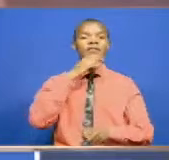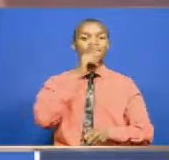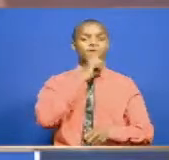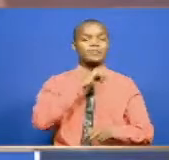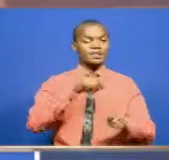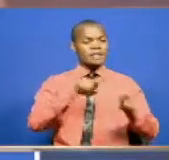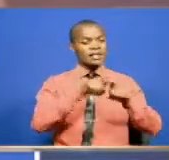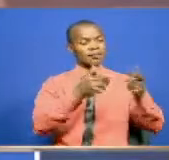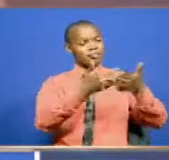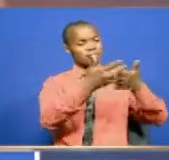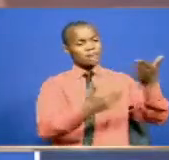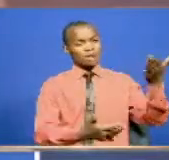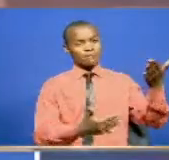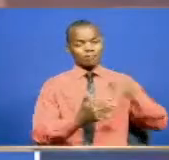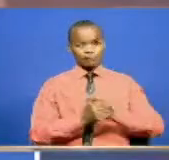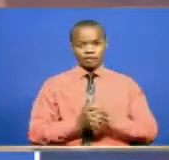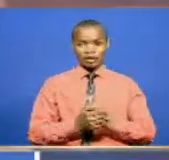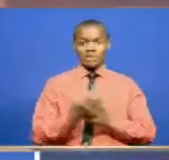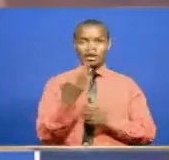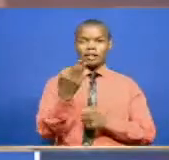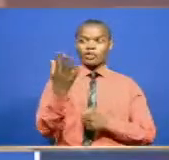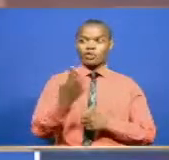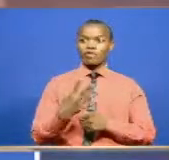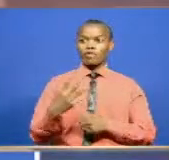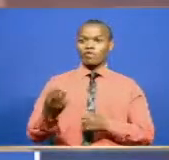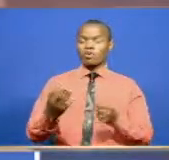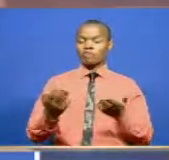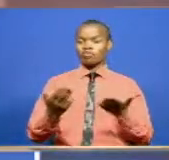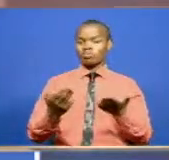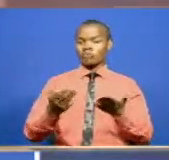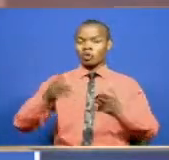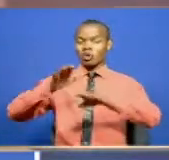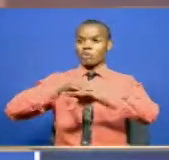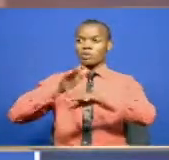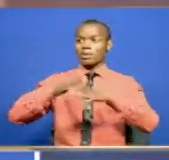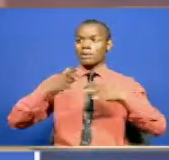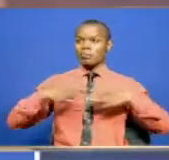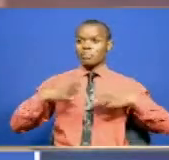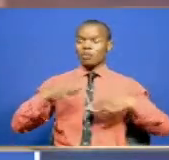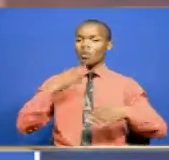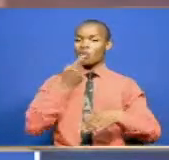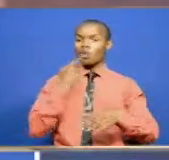wamekufa, 3/4 ni Waluhya. Wale wa maana kabisa wengi.